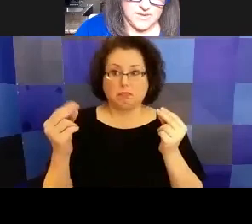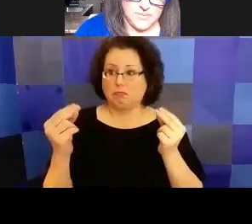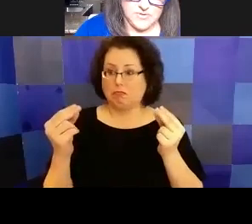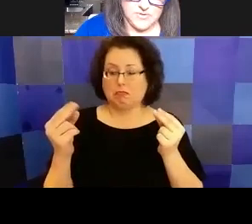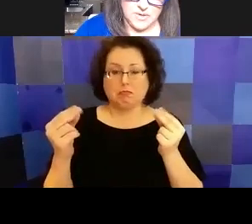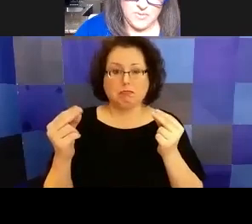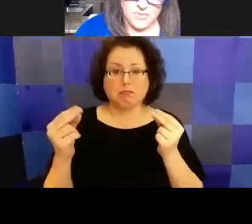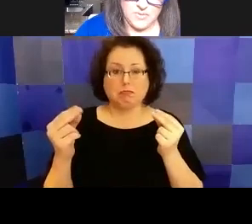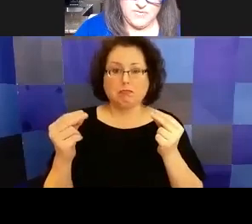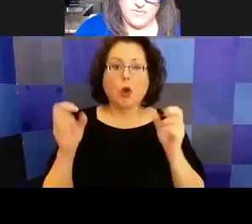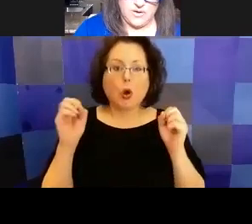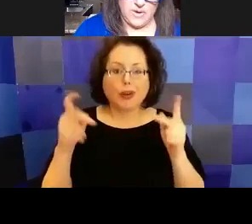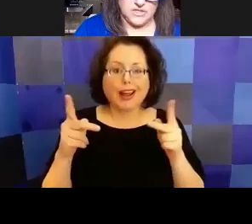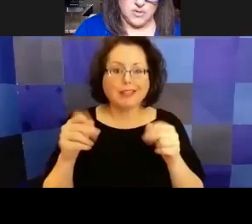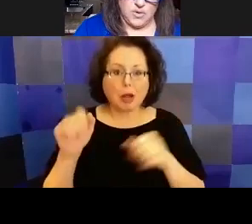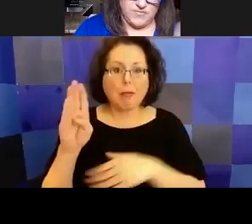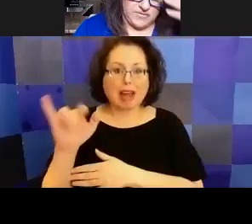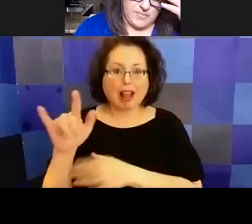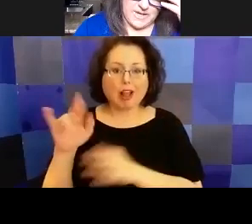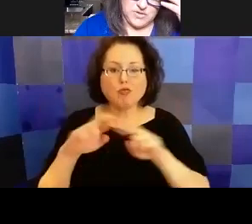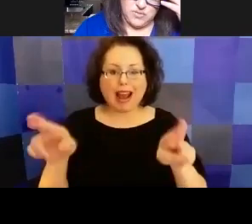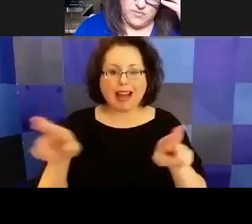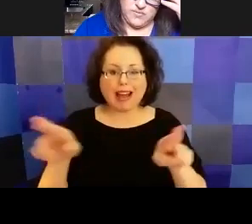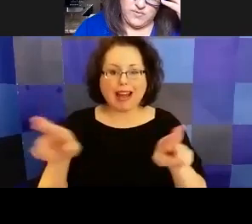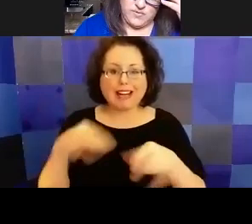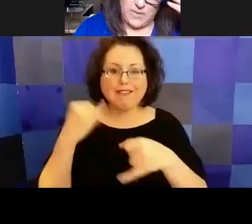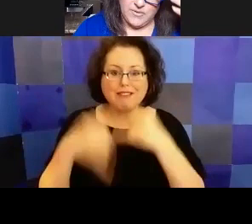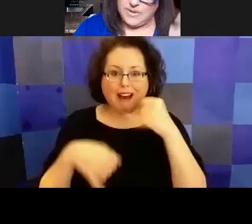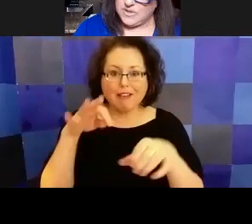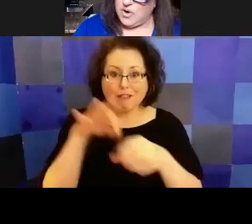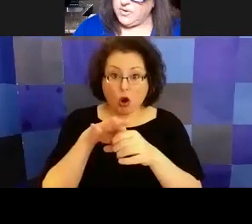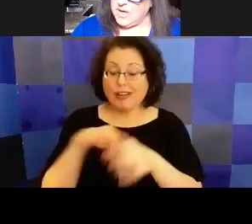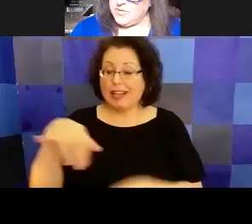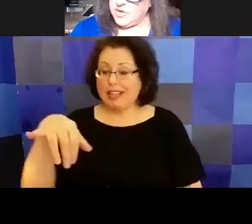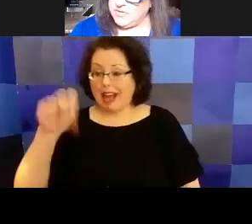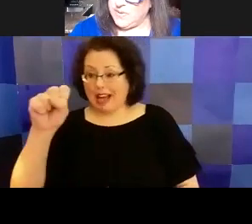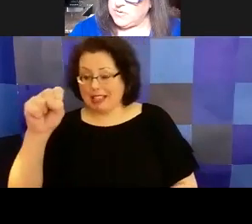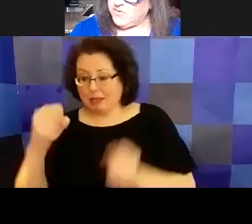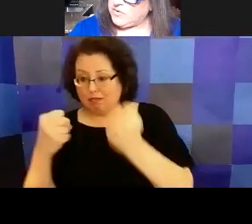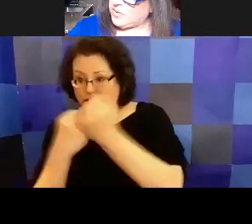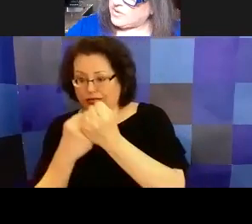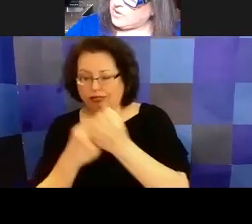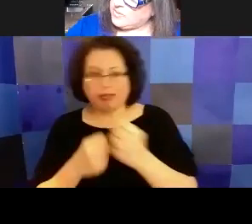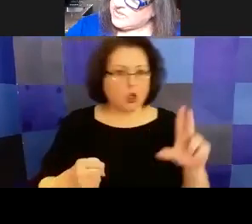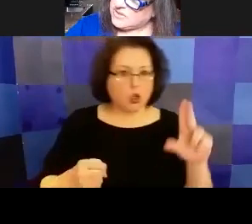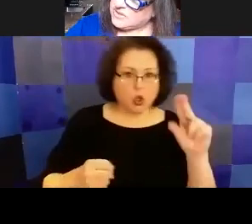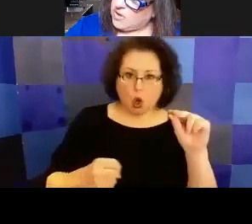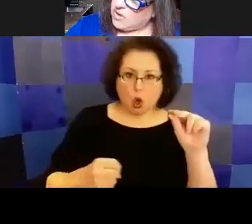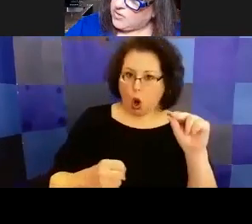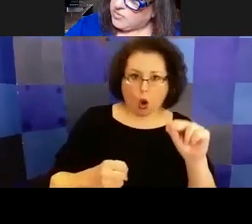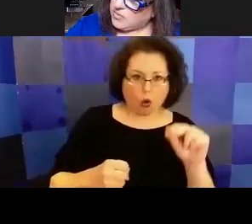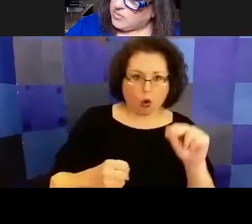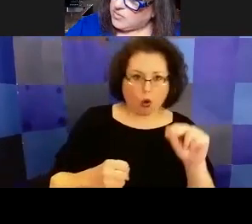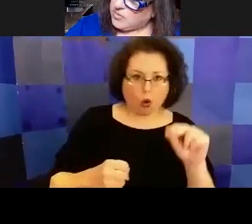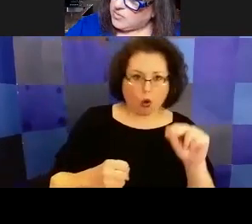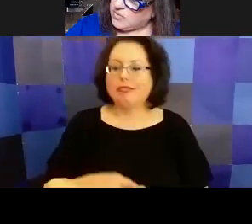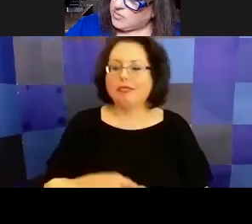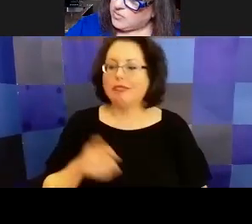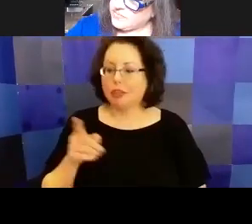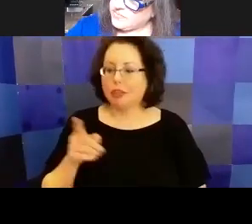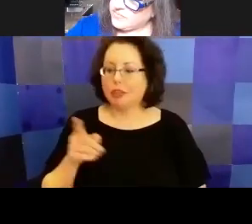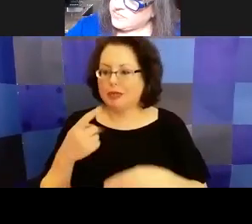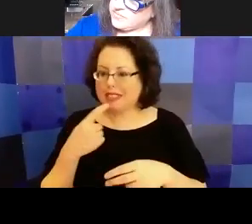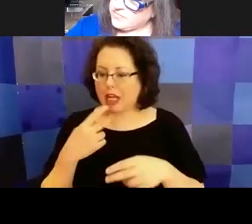Seeing none, the bills are not ready for final action. All in favor of the passage will vote aye when their name is called. Those opposed will vote no. Will the clerk please call the roll?